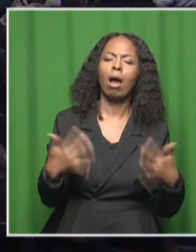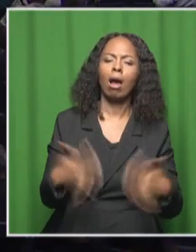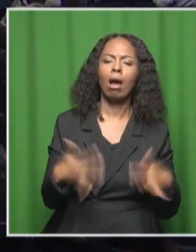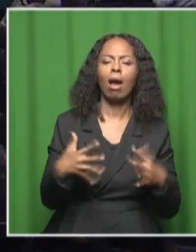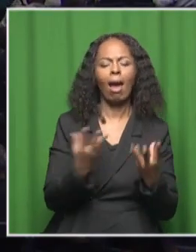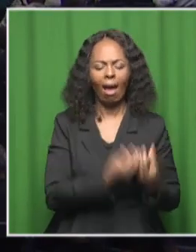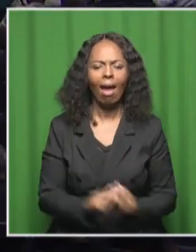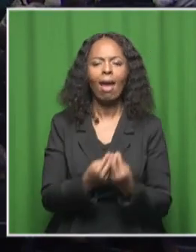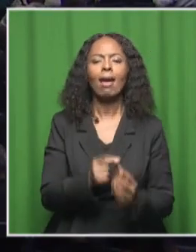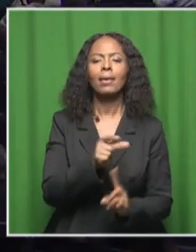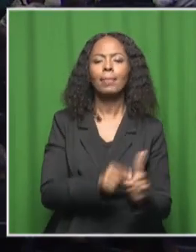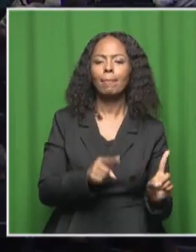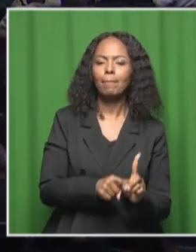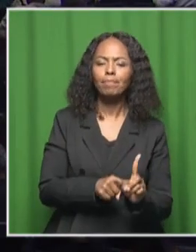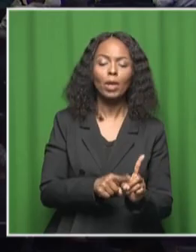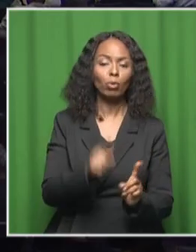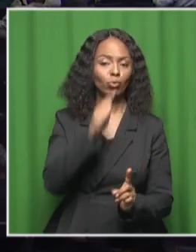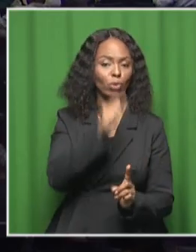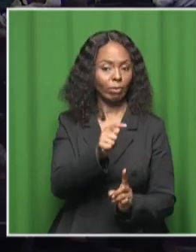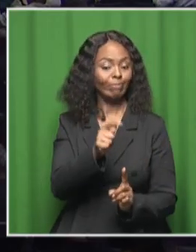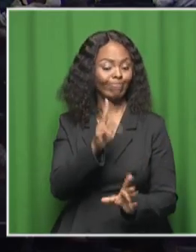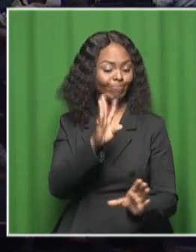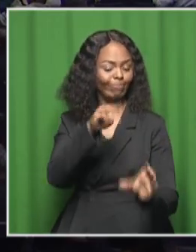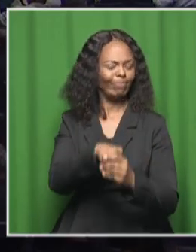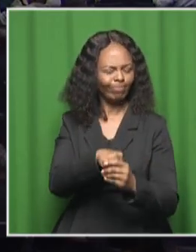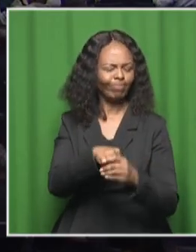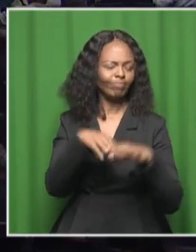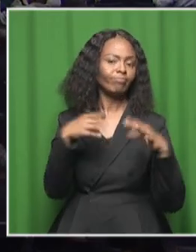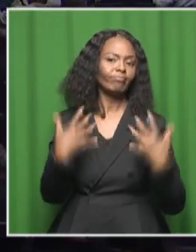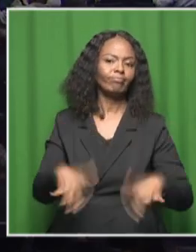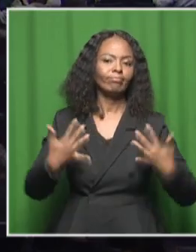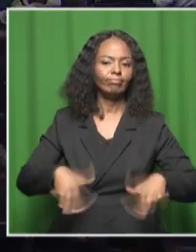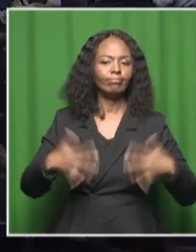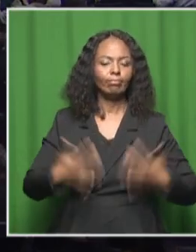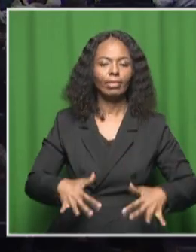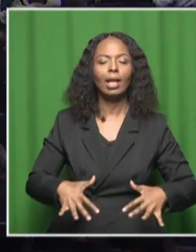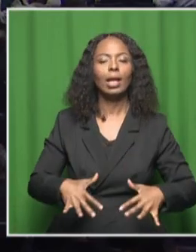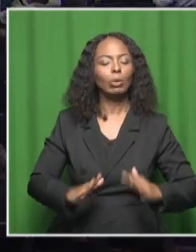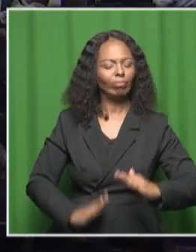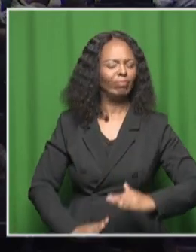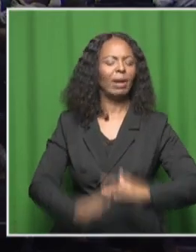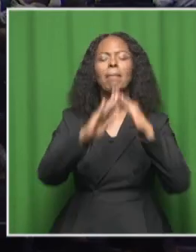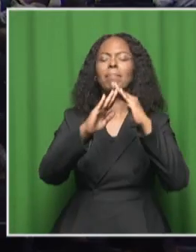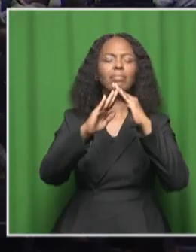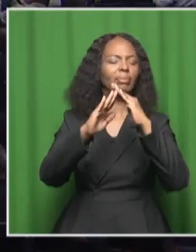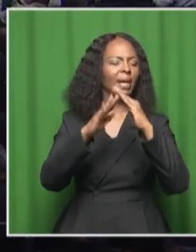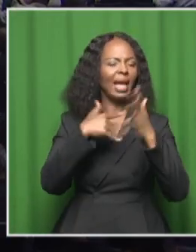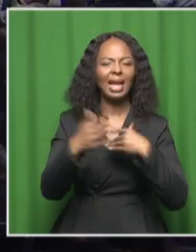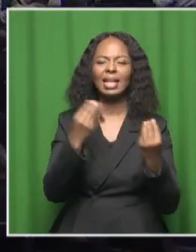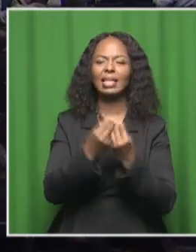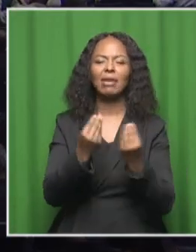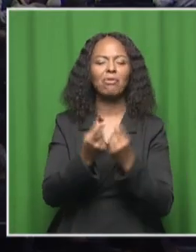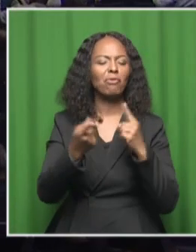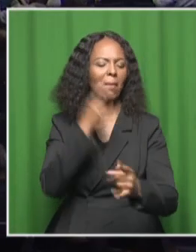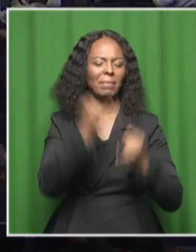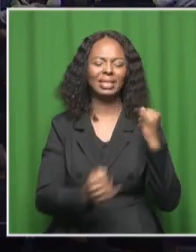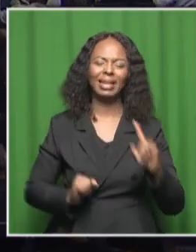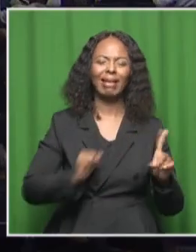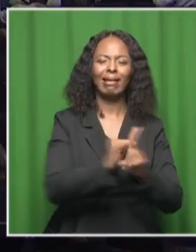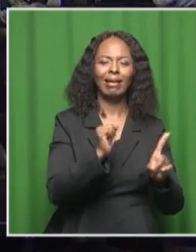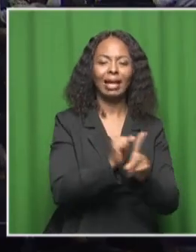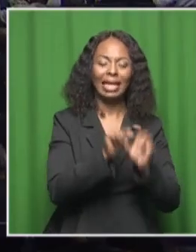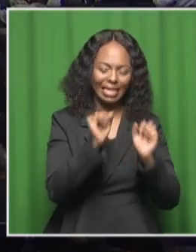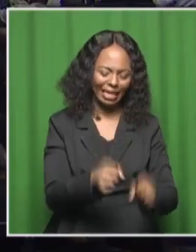sitting, his contribution, his positive contribution supersedes any of his flaws by far. The